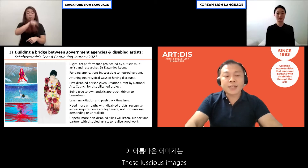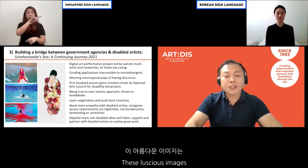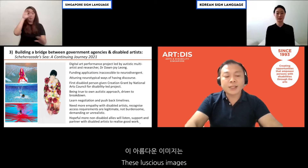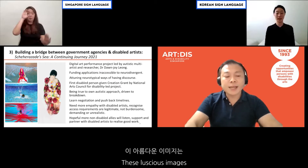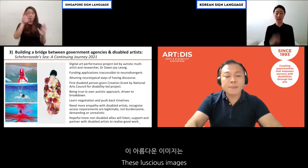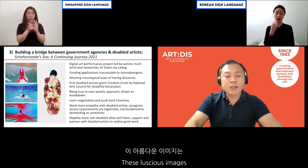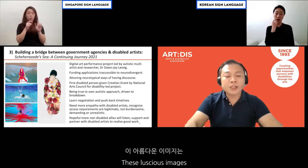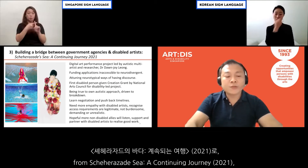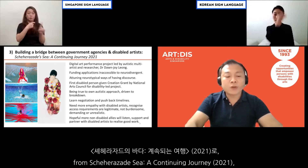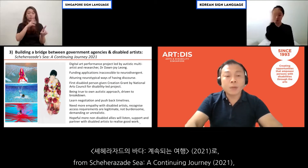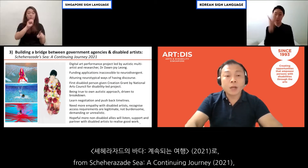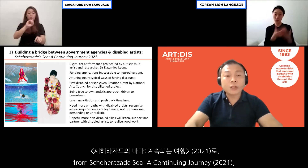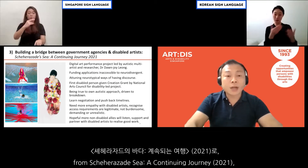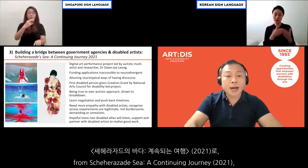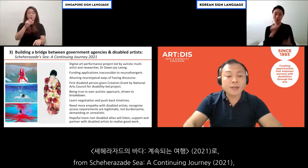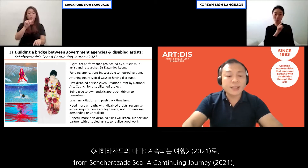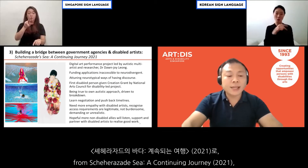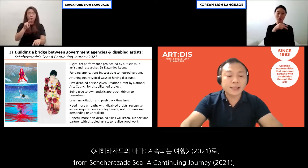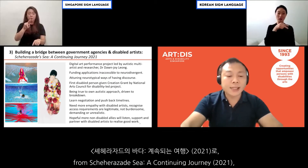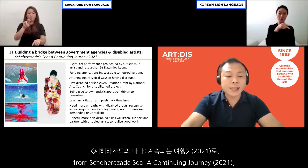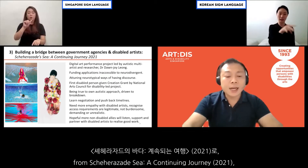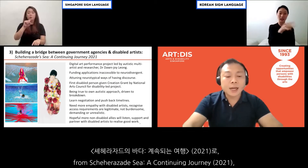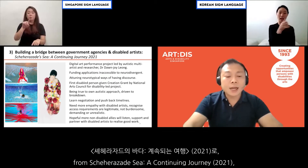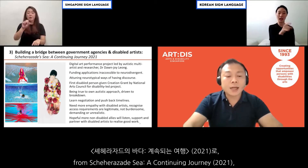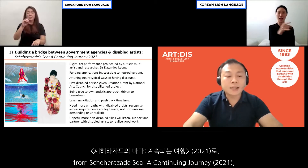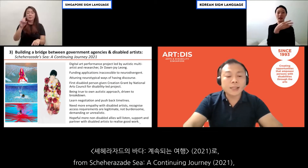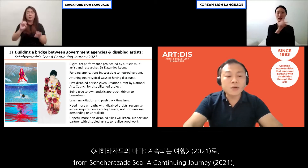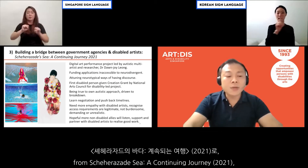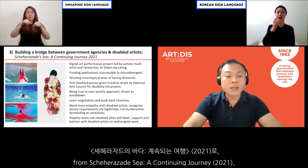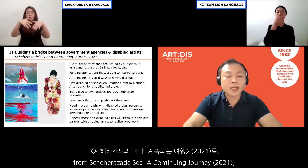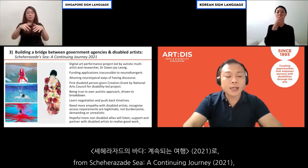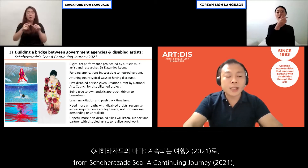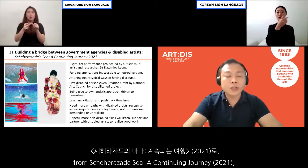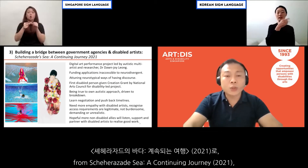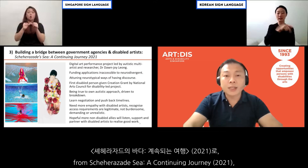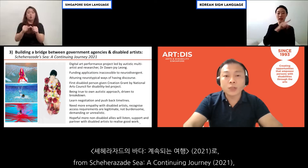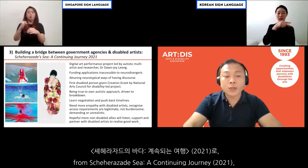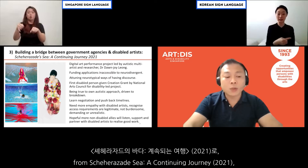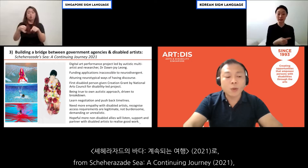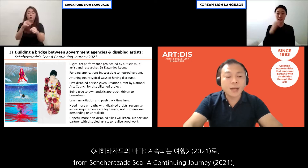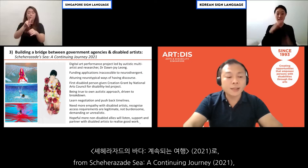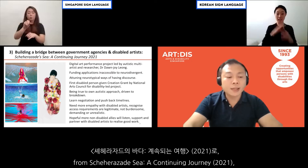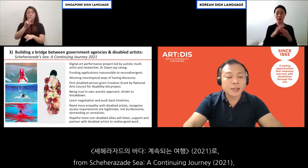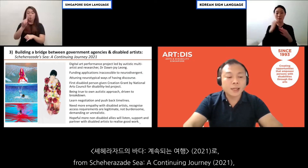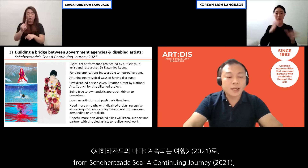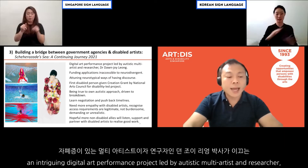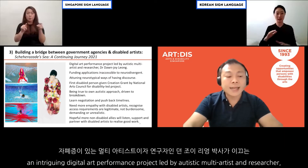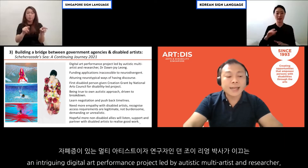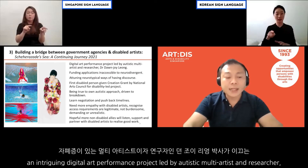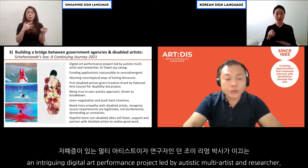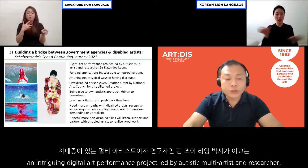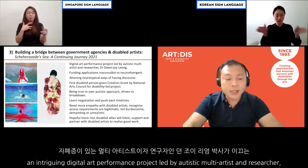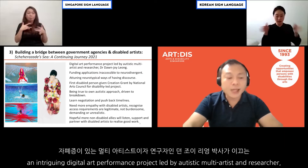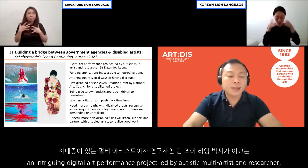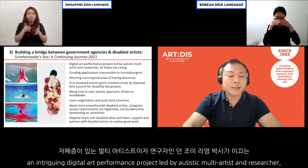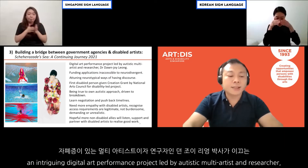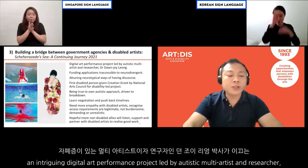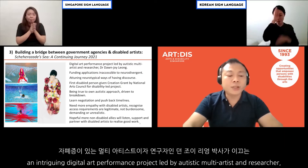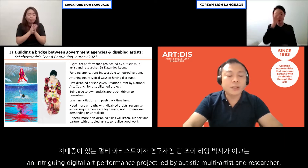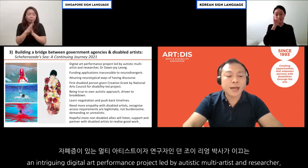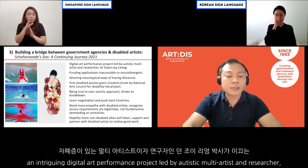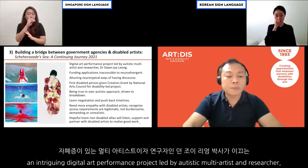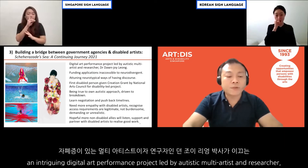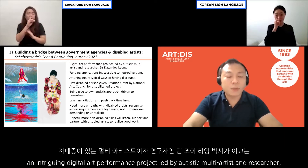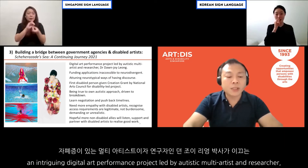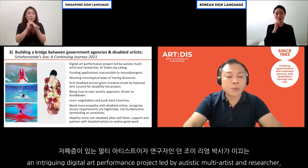These luscious images from Shahrazad Sea, A Continuing Journey 2021, an intriguing